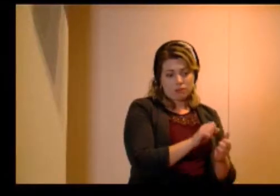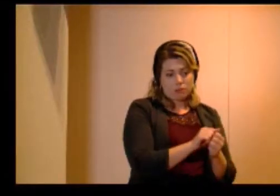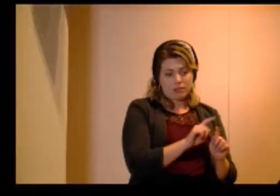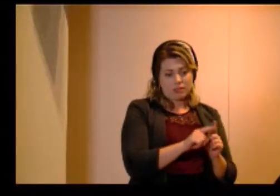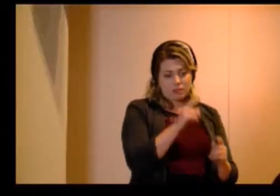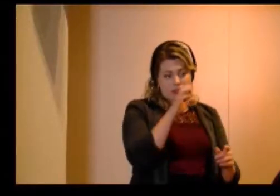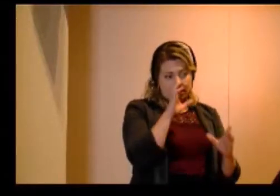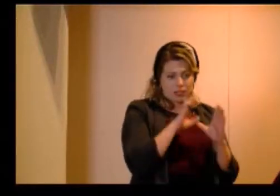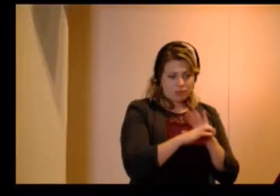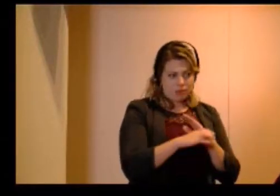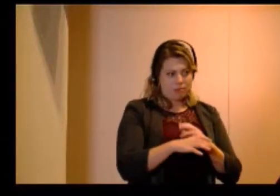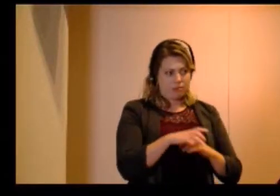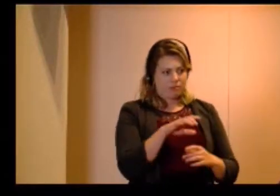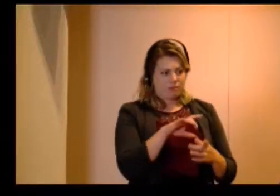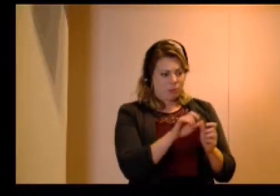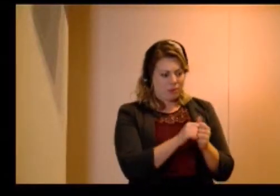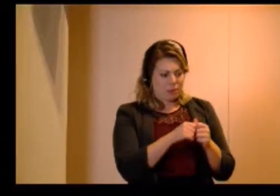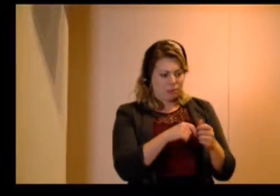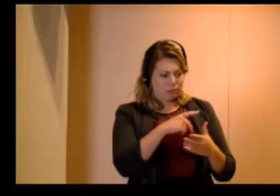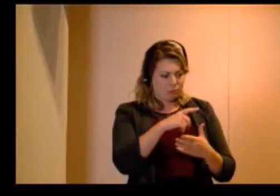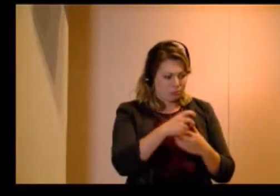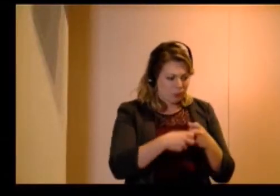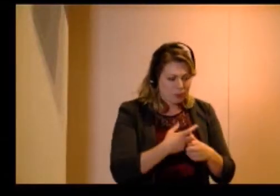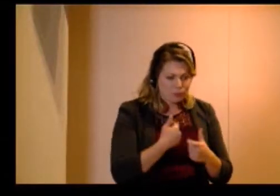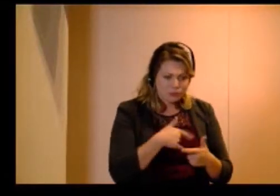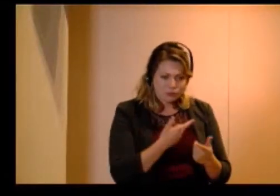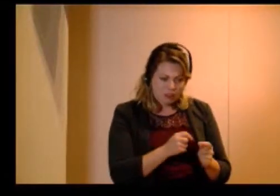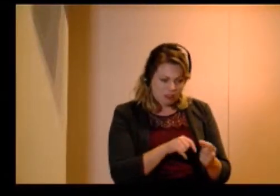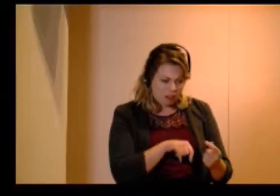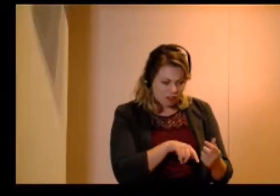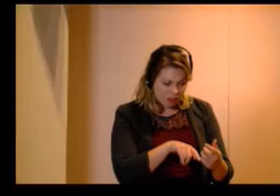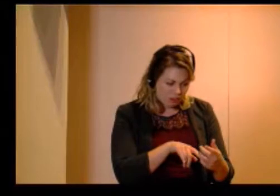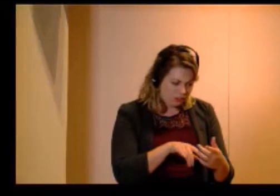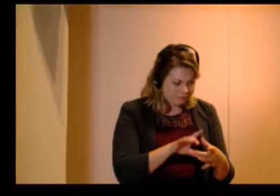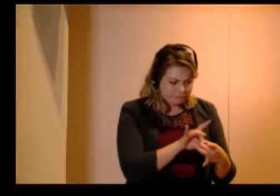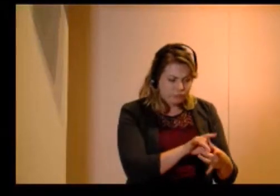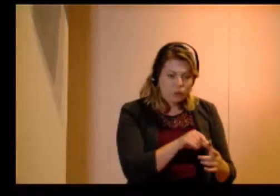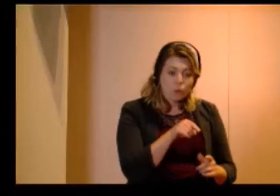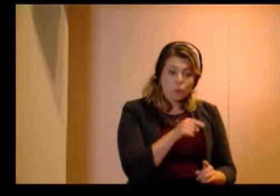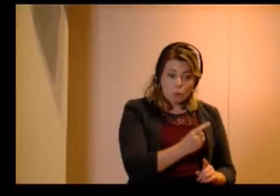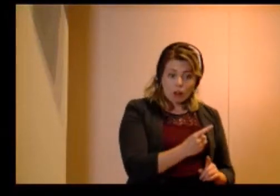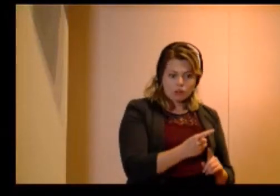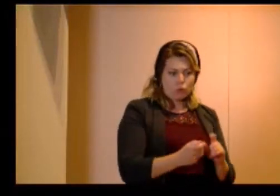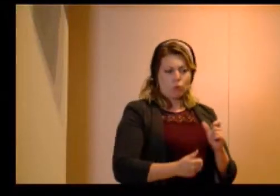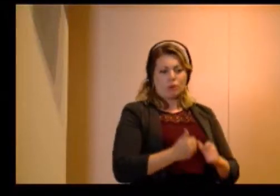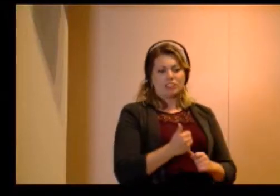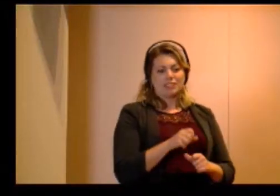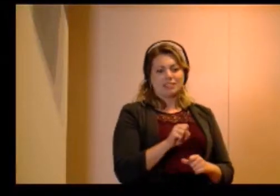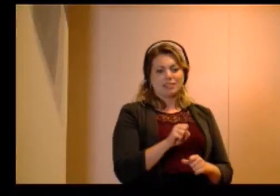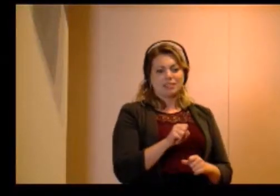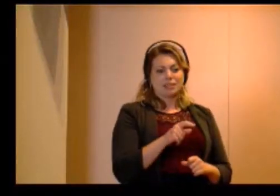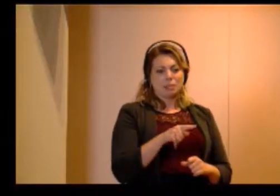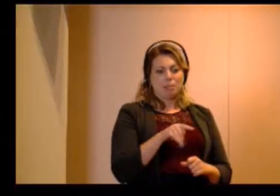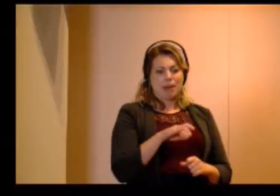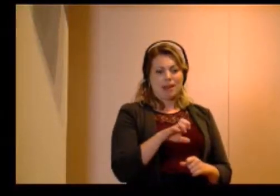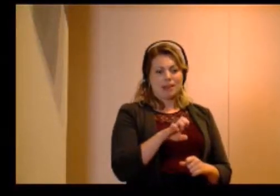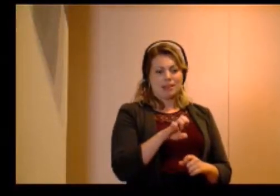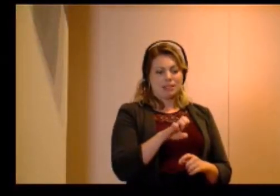with the problem that we were trying to answer, which is what family do these specimens belong to, and the other we didn't have metadata